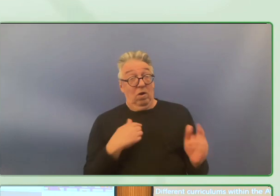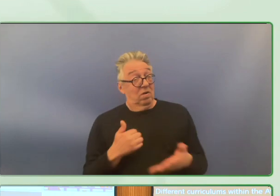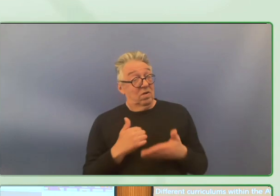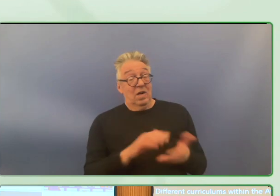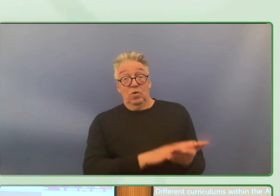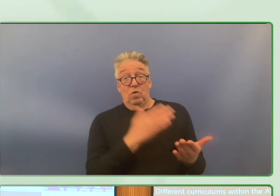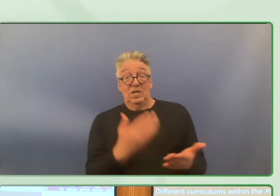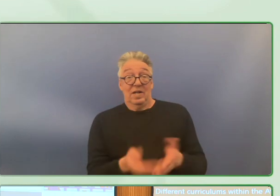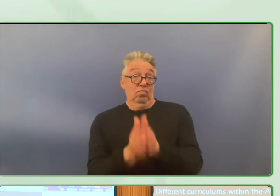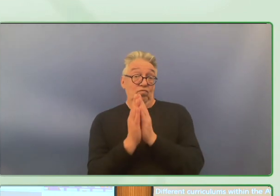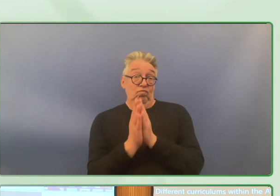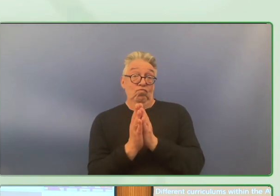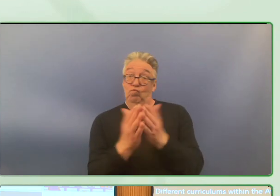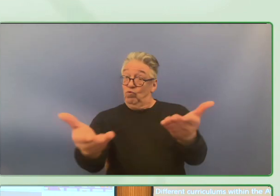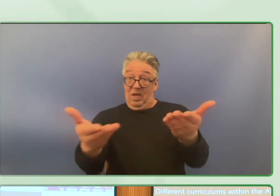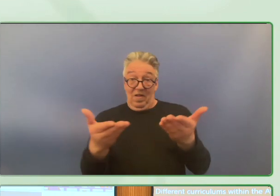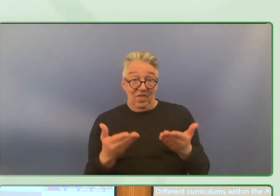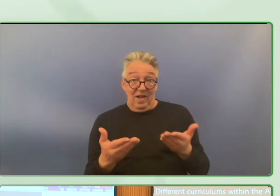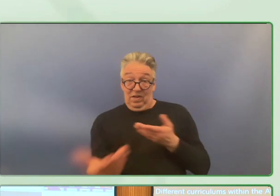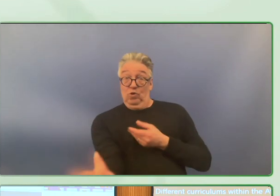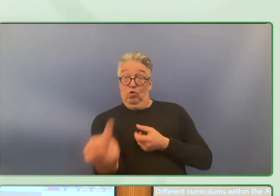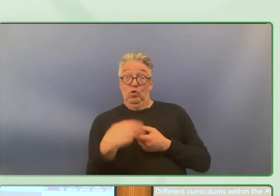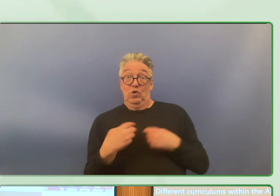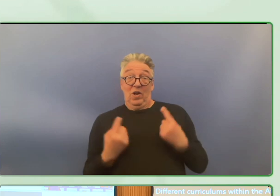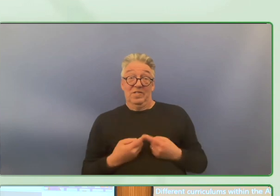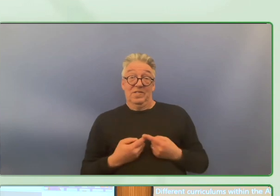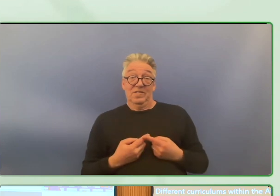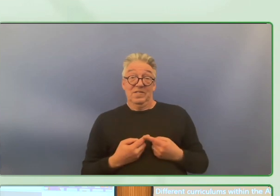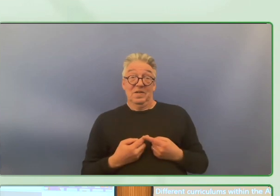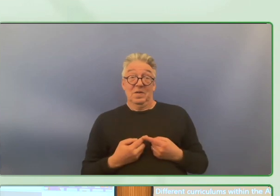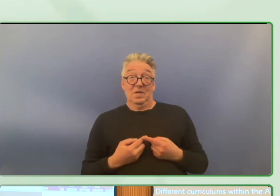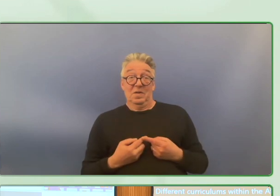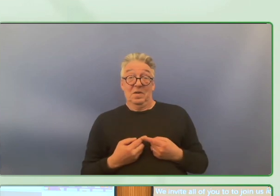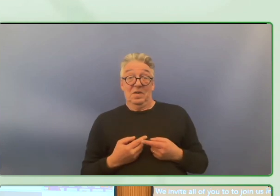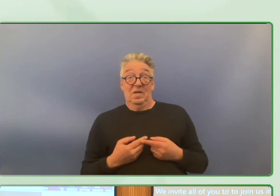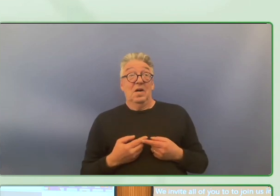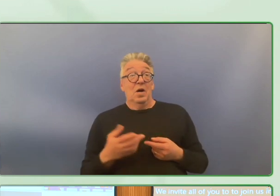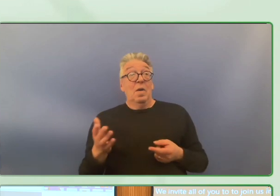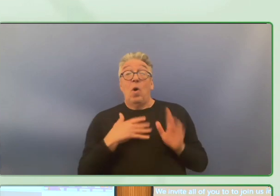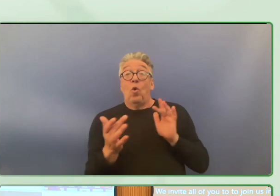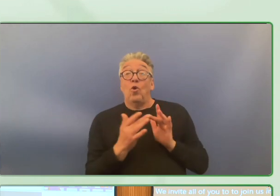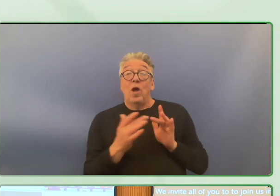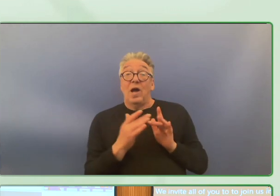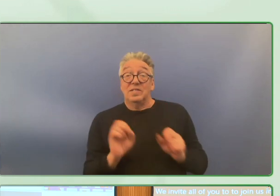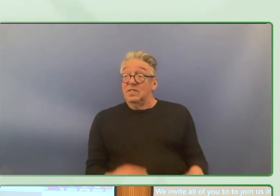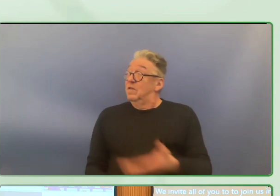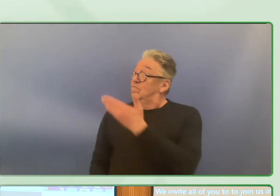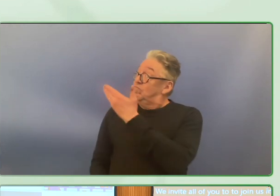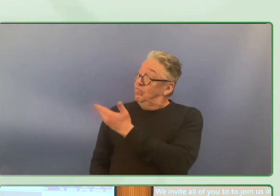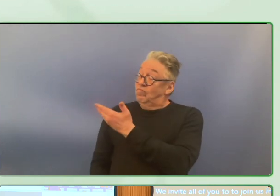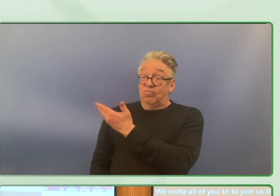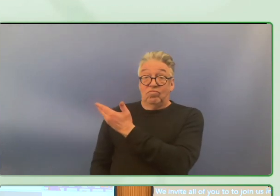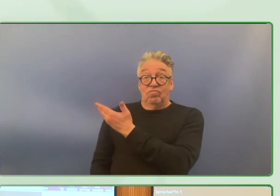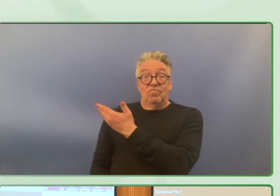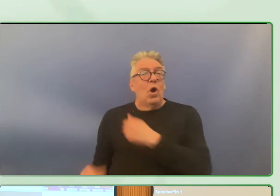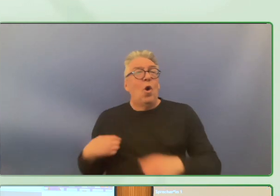in this amazing story. These are our details. So my colleague Priscillah was supposed to present